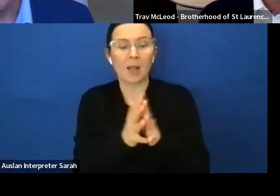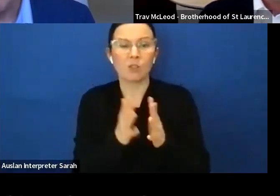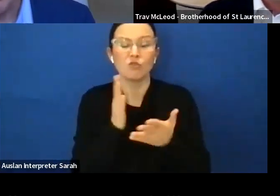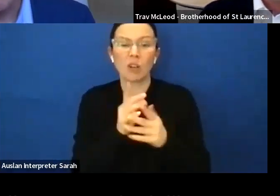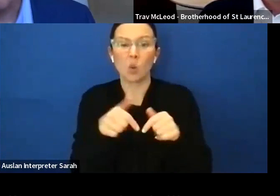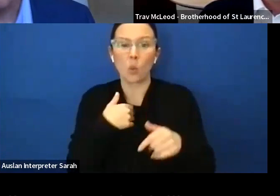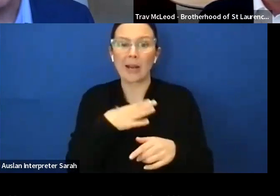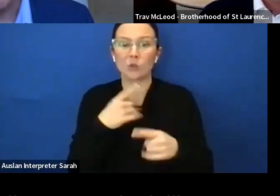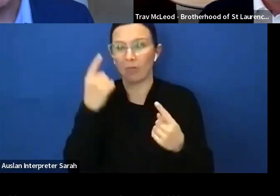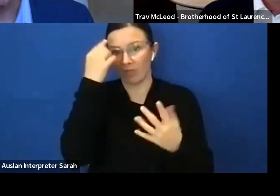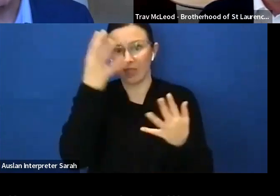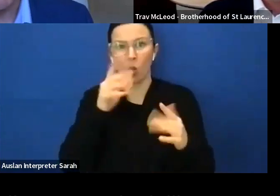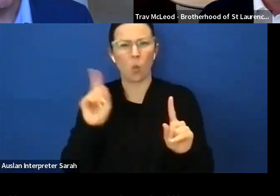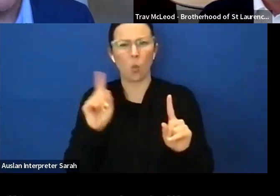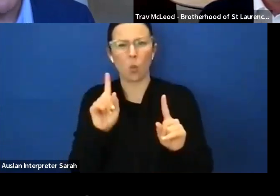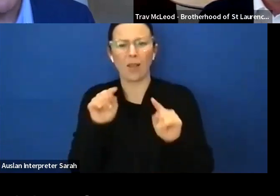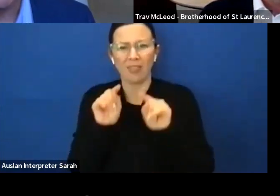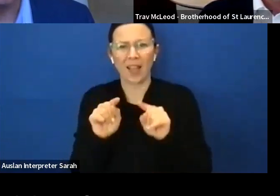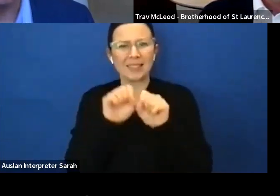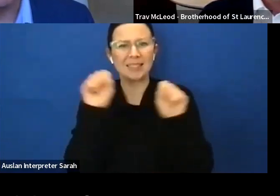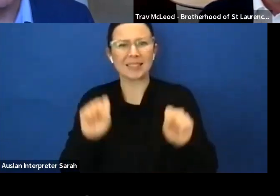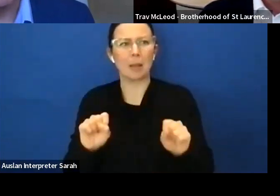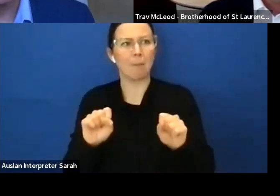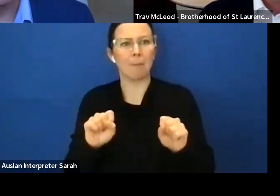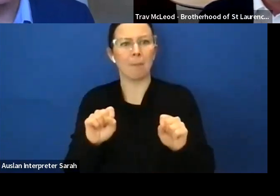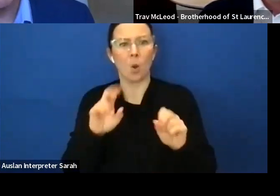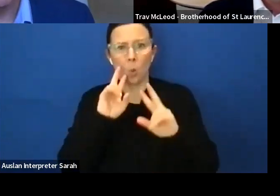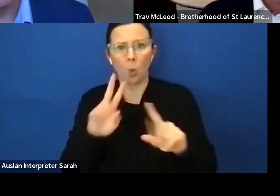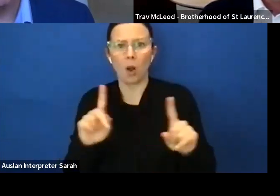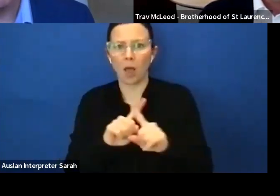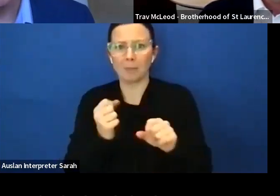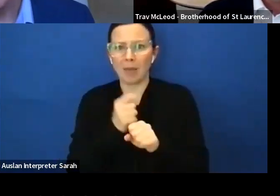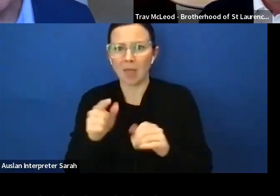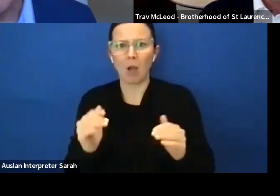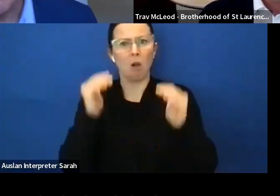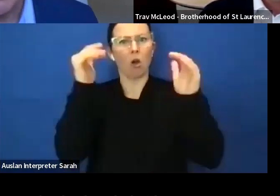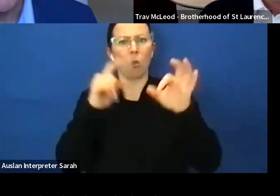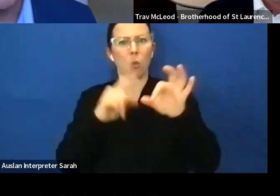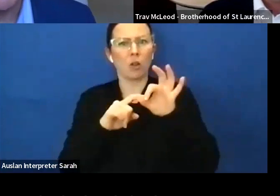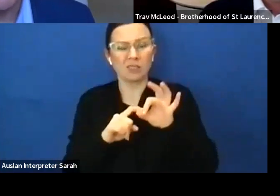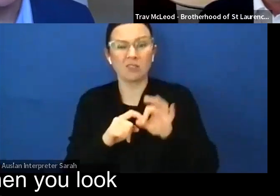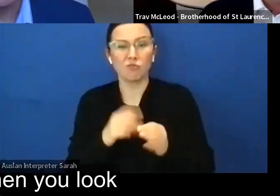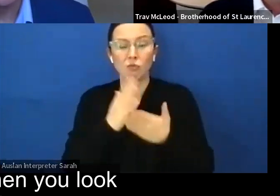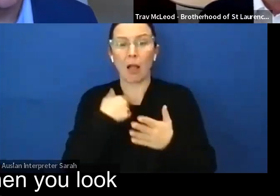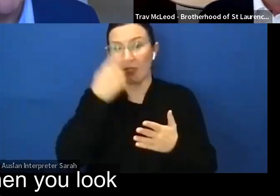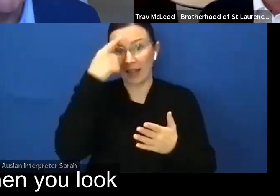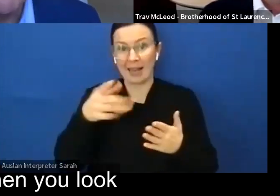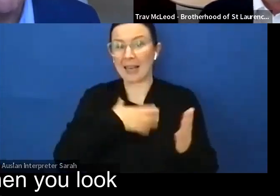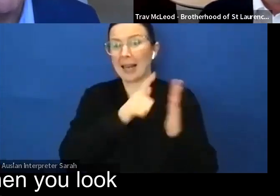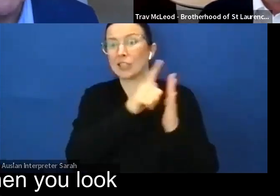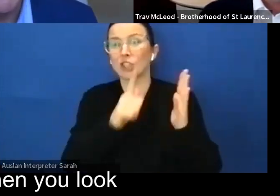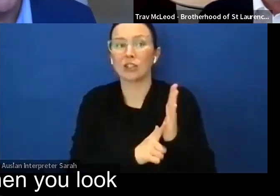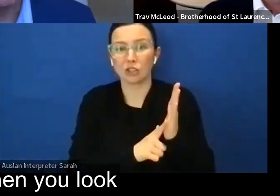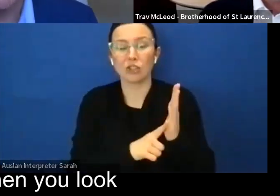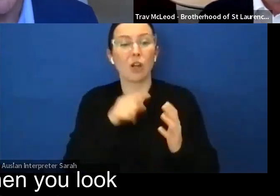ask ourselves, what does a high quality system look like? What does it have? And I think what it needs is legislation. It's hard when you